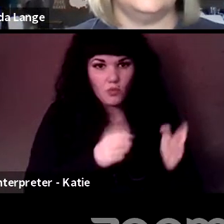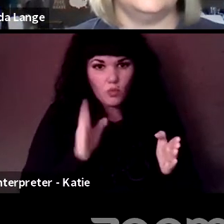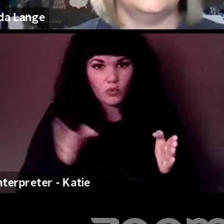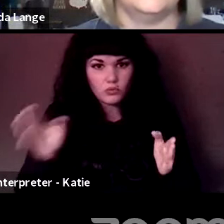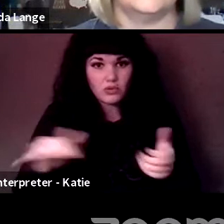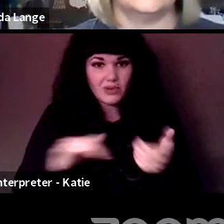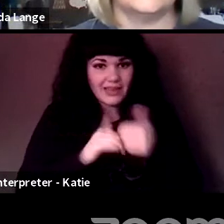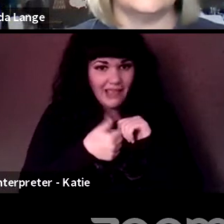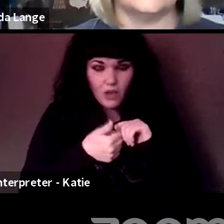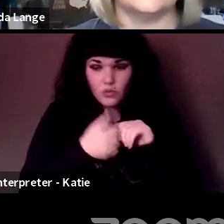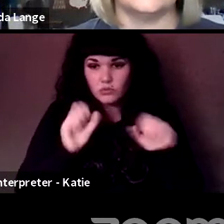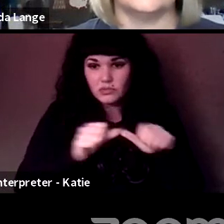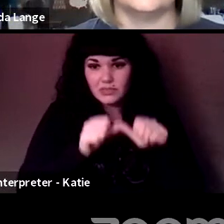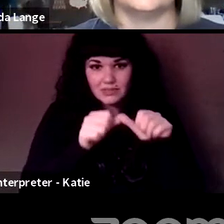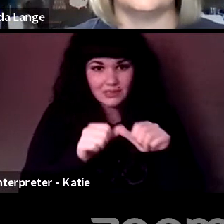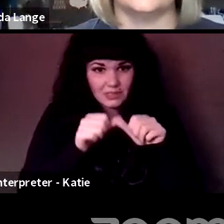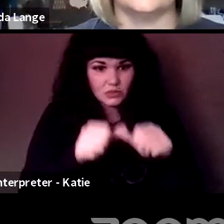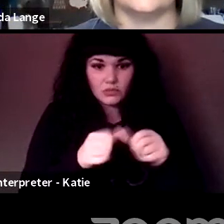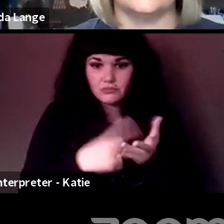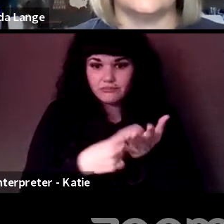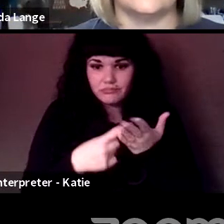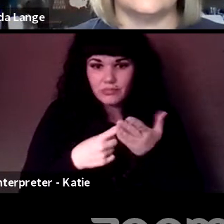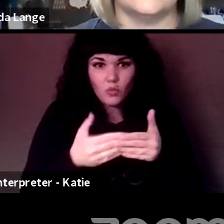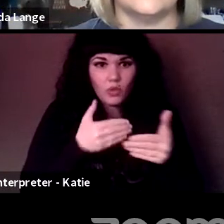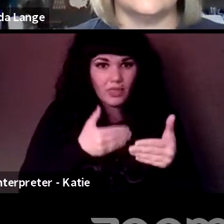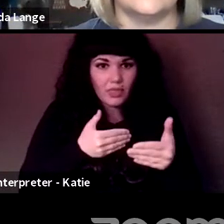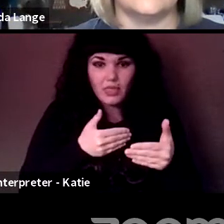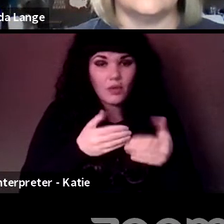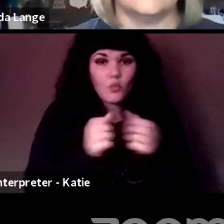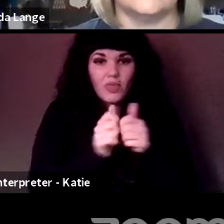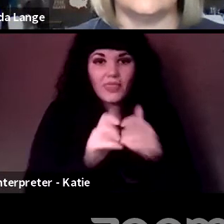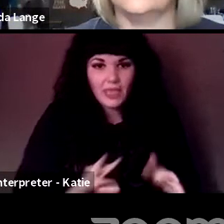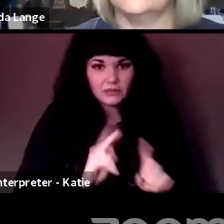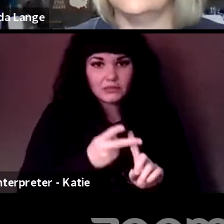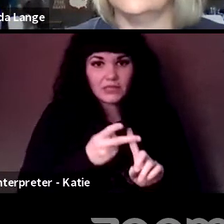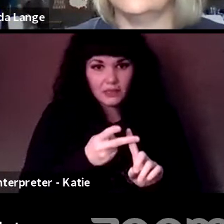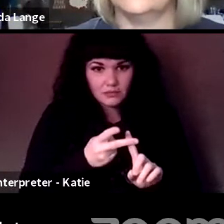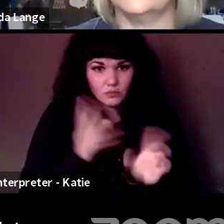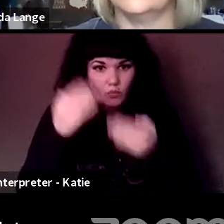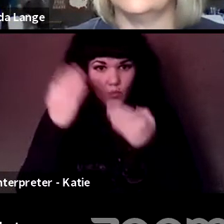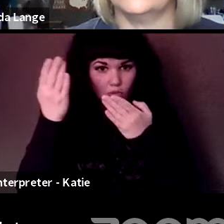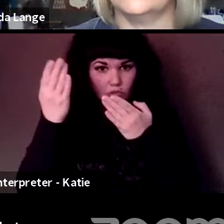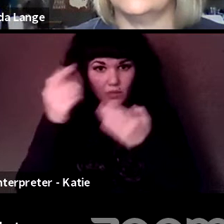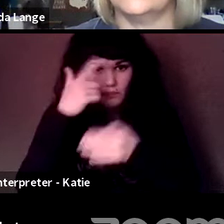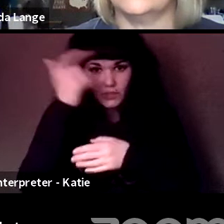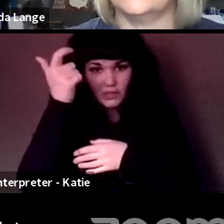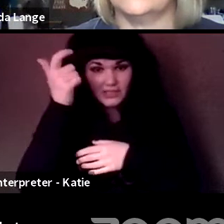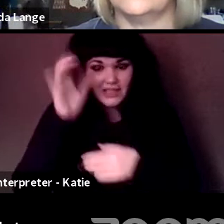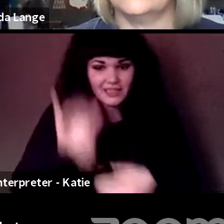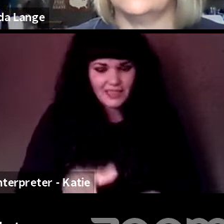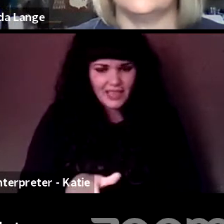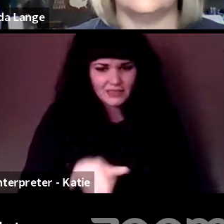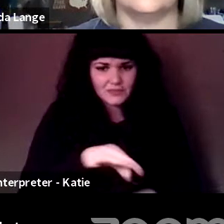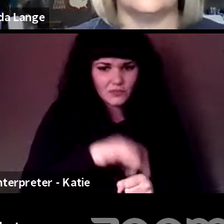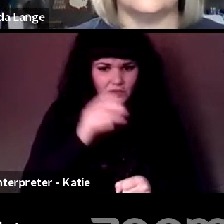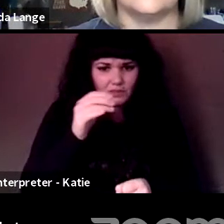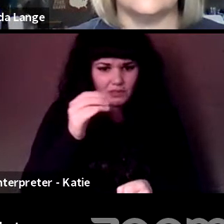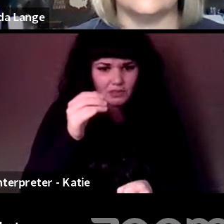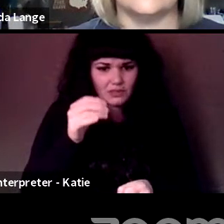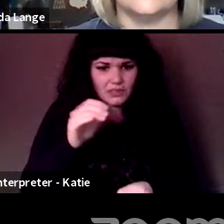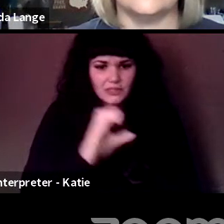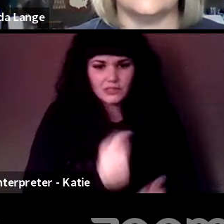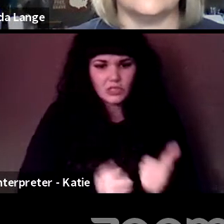is what I'm considering institutionalized bullying, because the chair has no authority to assign the floor unless you have a